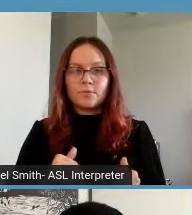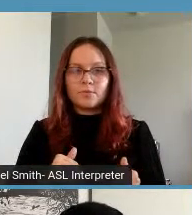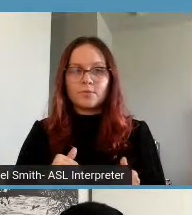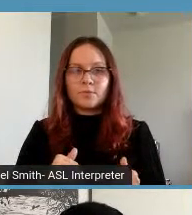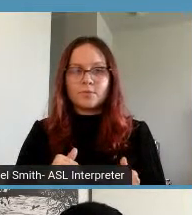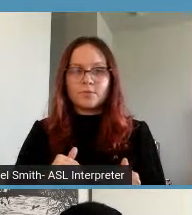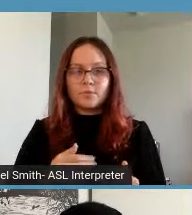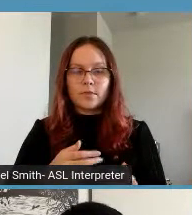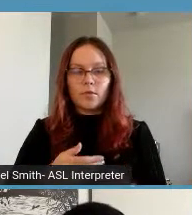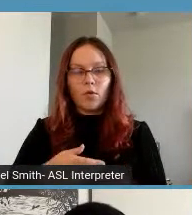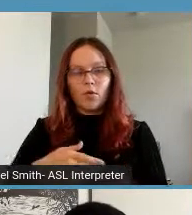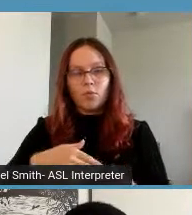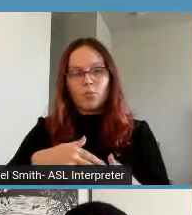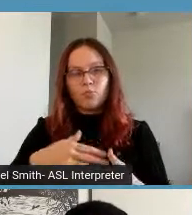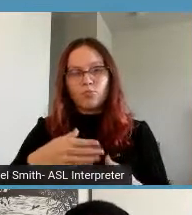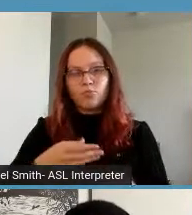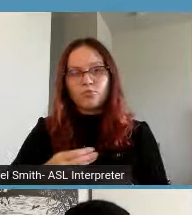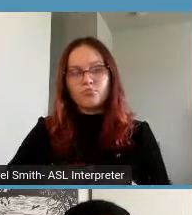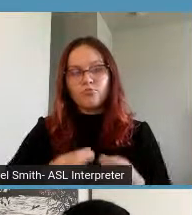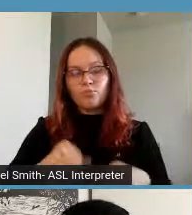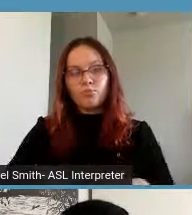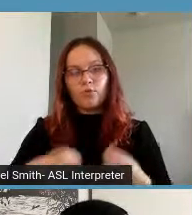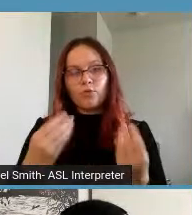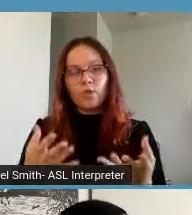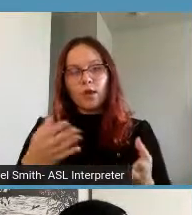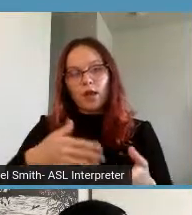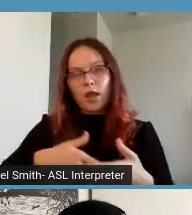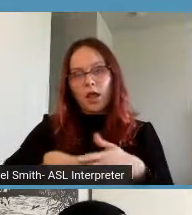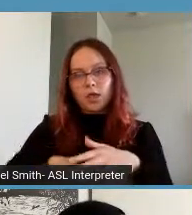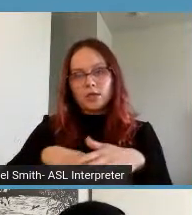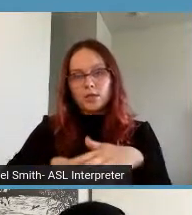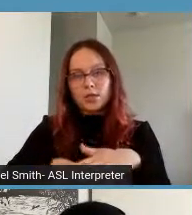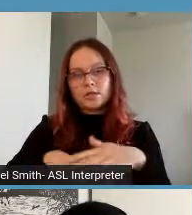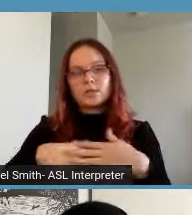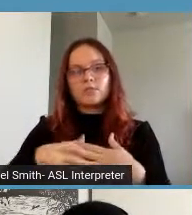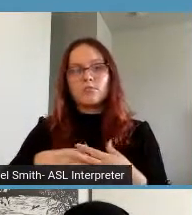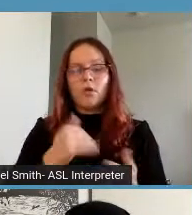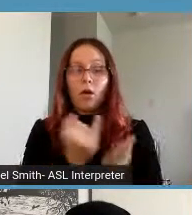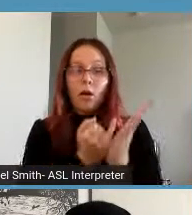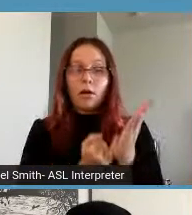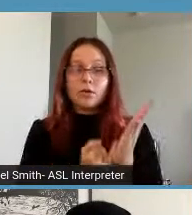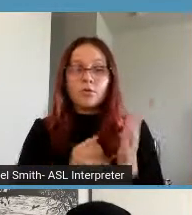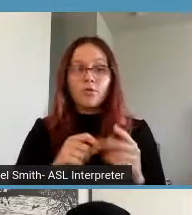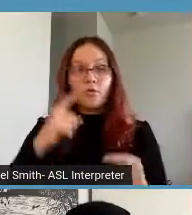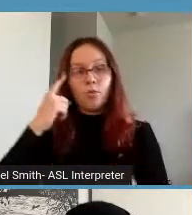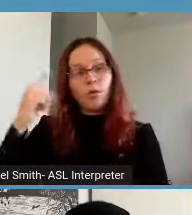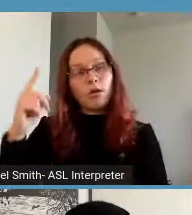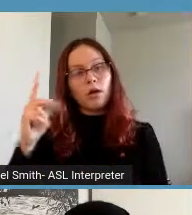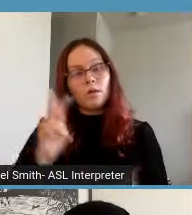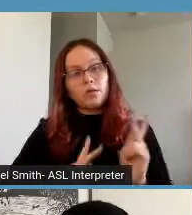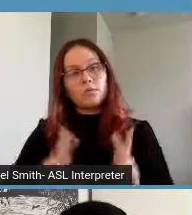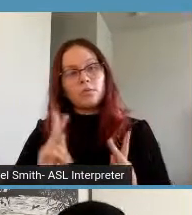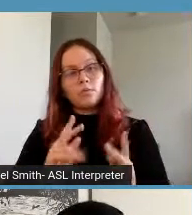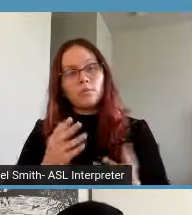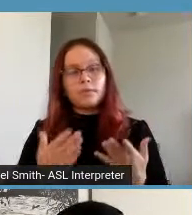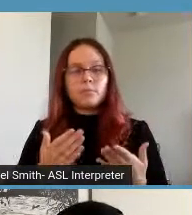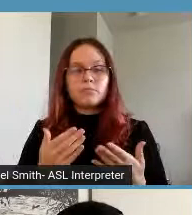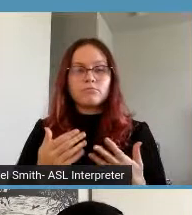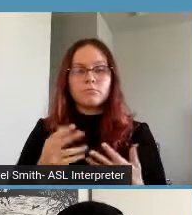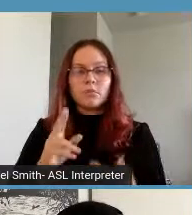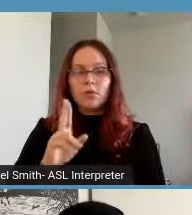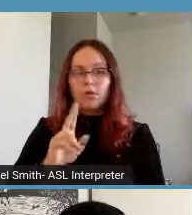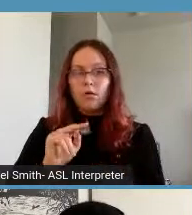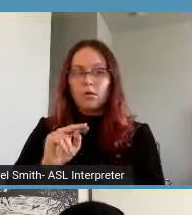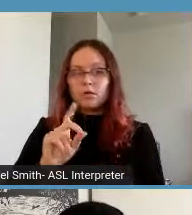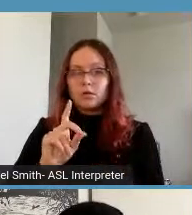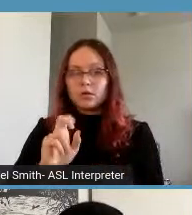access to the arts for populations that were often deemed undeserving. So Whole House's first building was